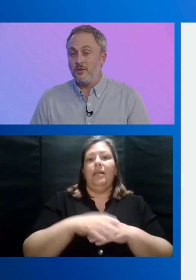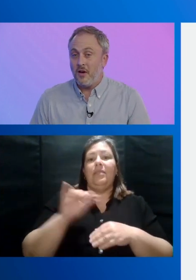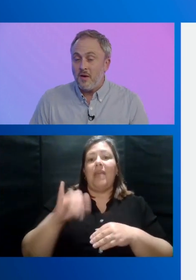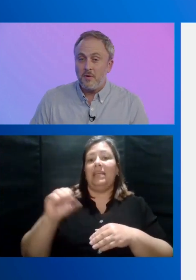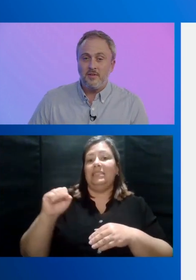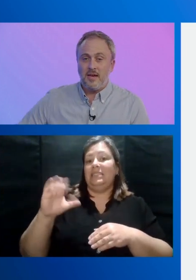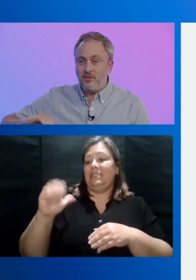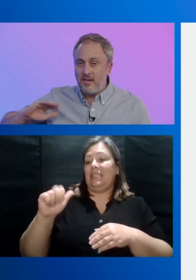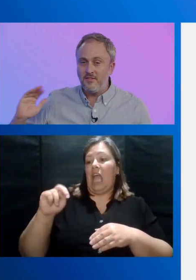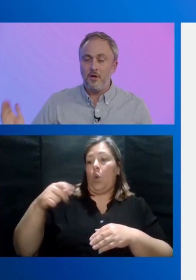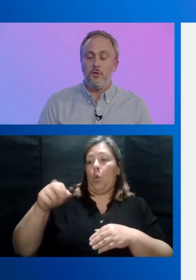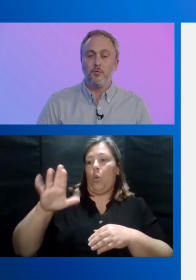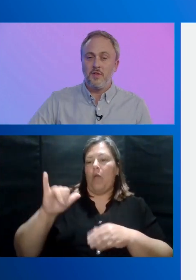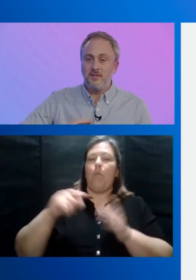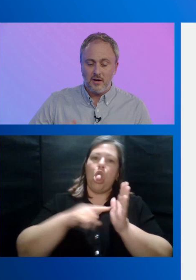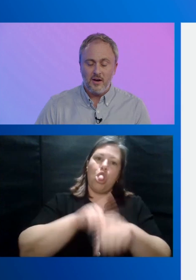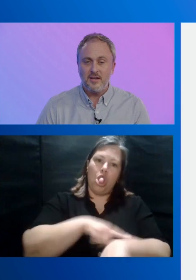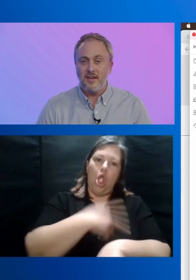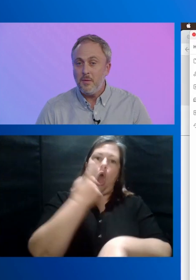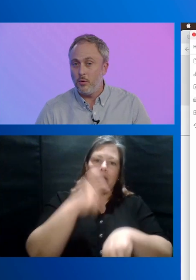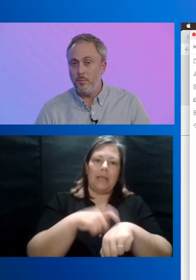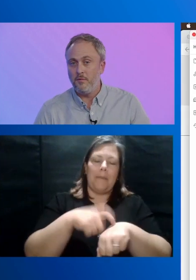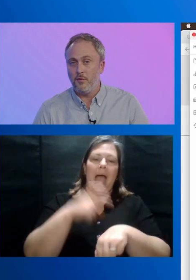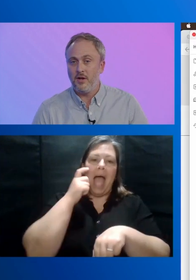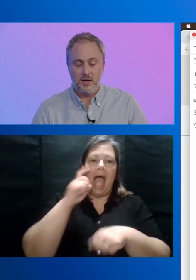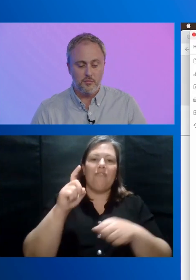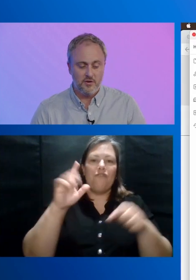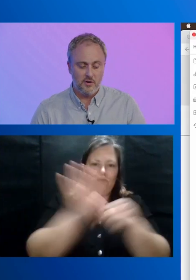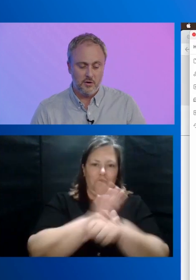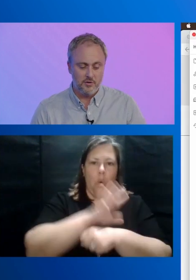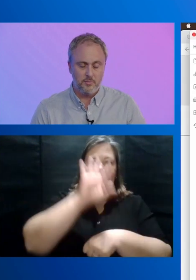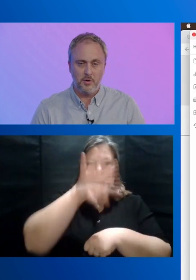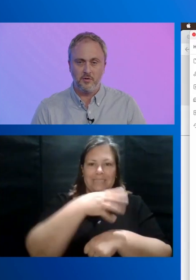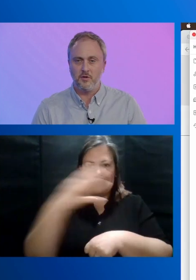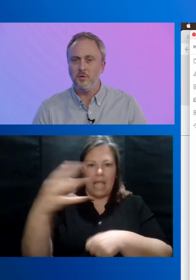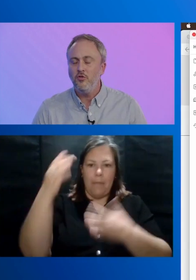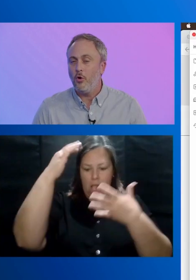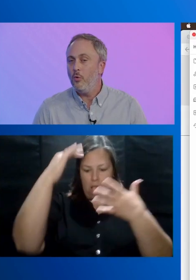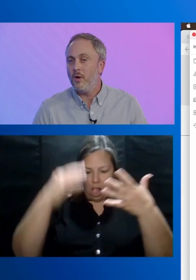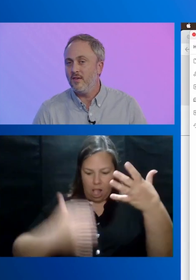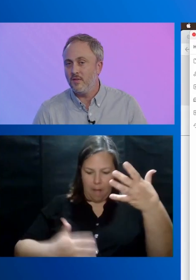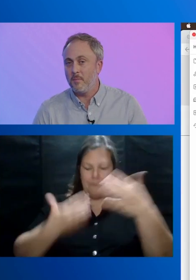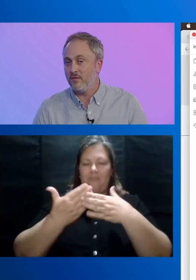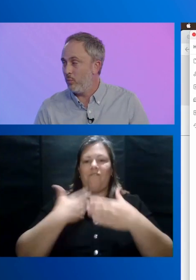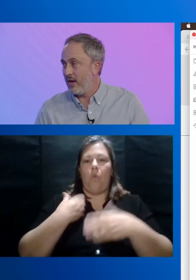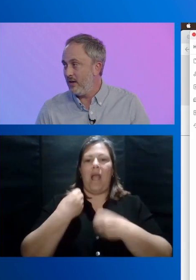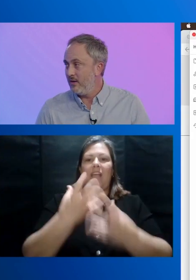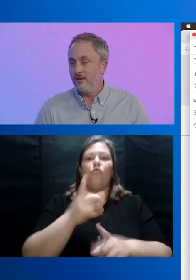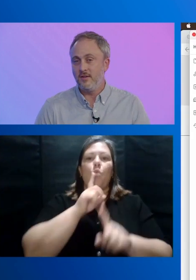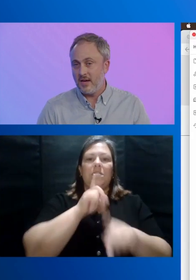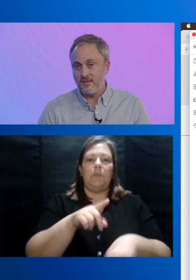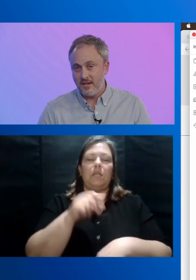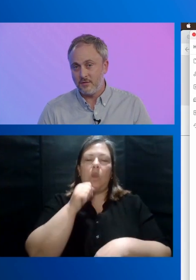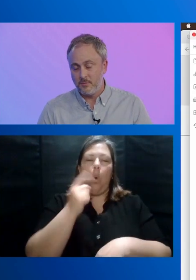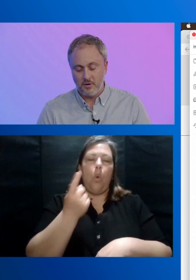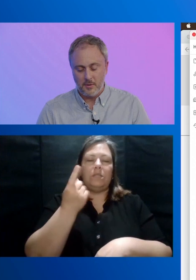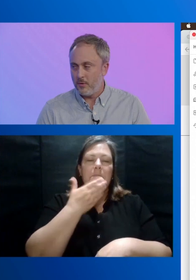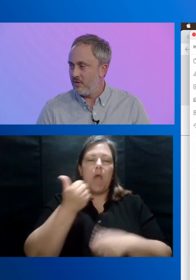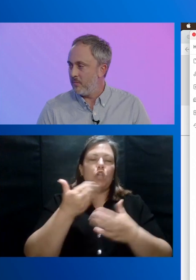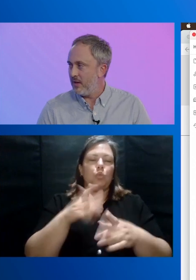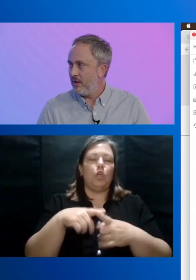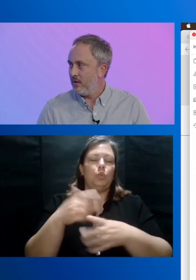quite a long time because it actually has to go through the entire table before it can return a response. So it's not always the best way to get data